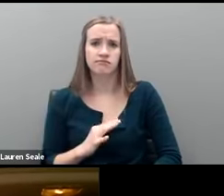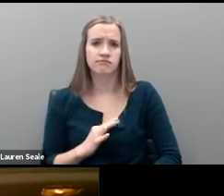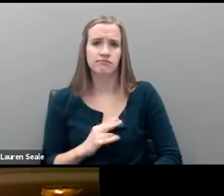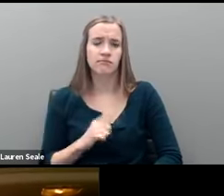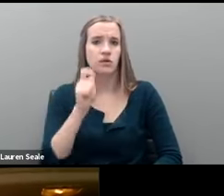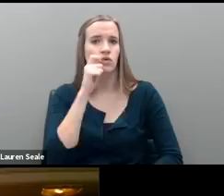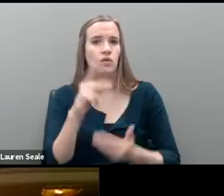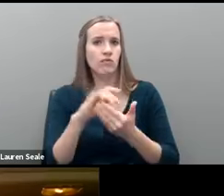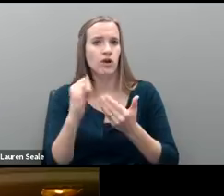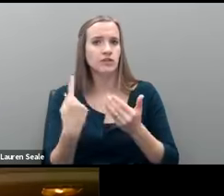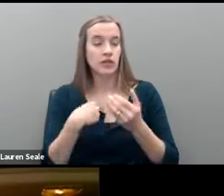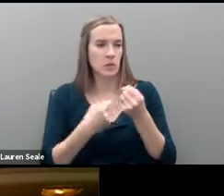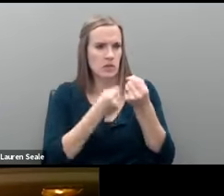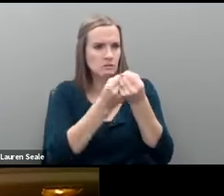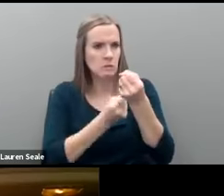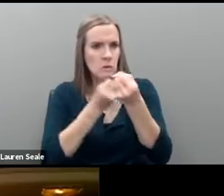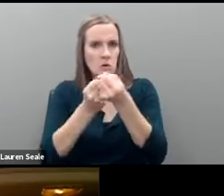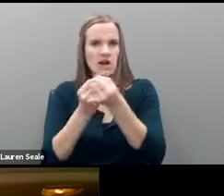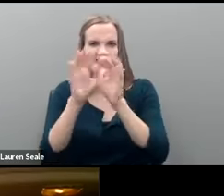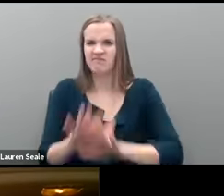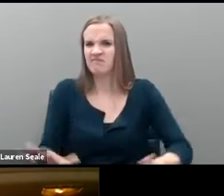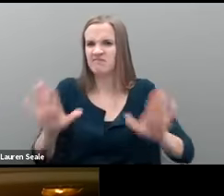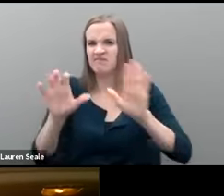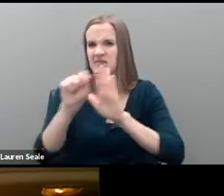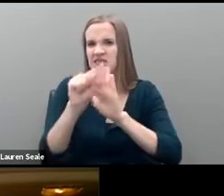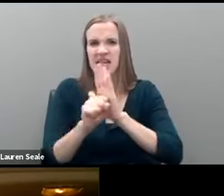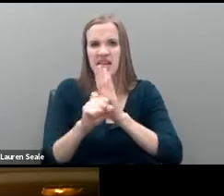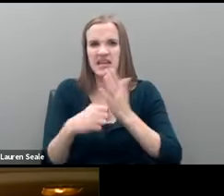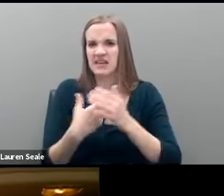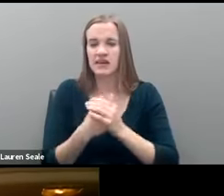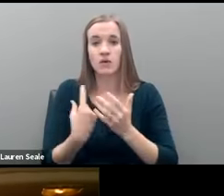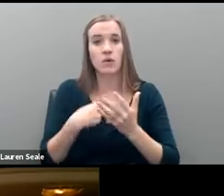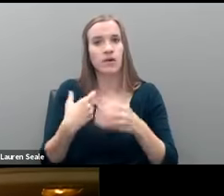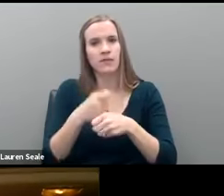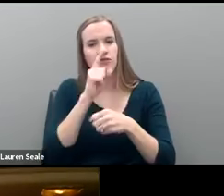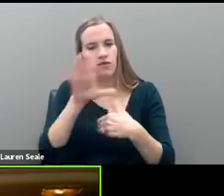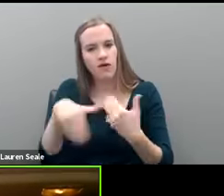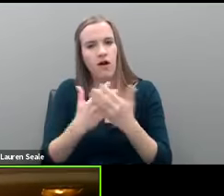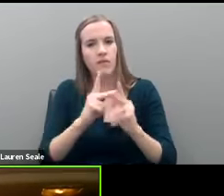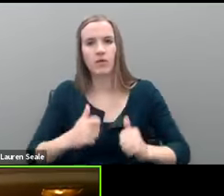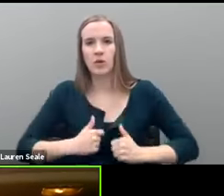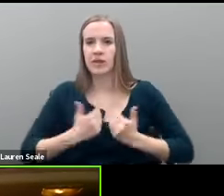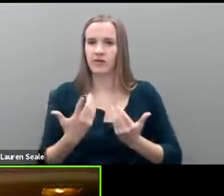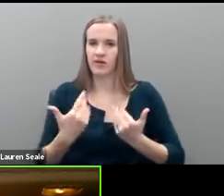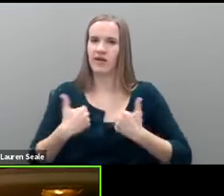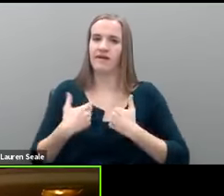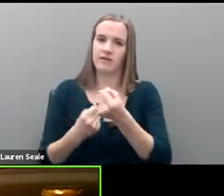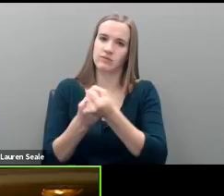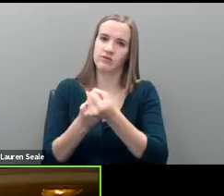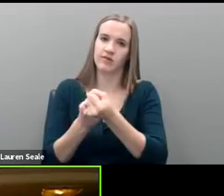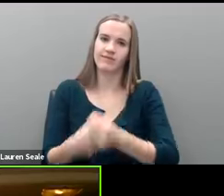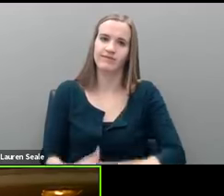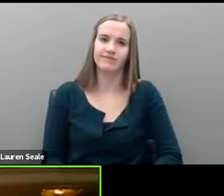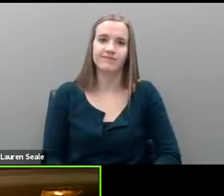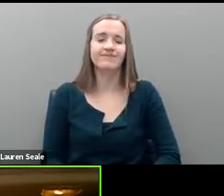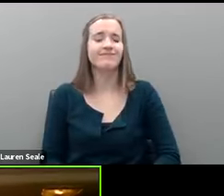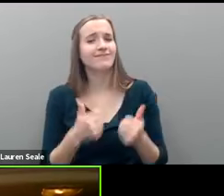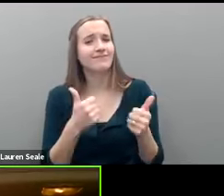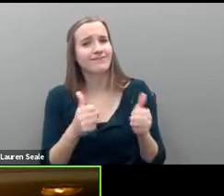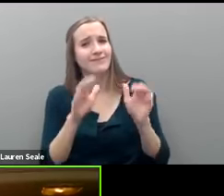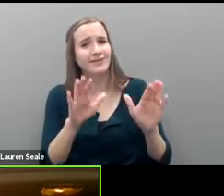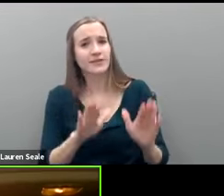in and supporting, and have supports for all Idahans. That's great. And if you're watching this on Facebook,